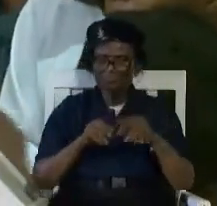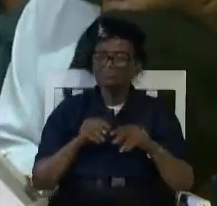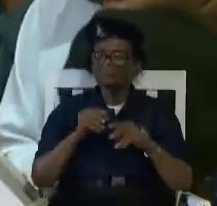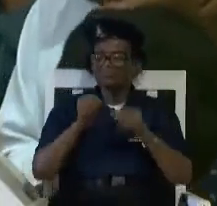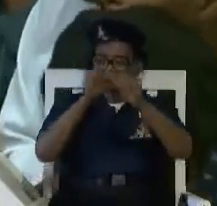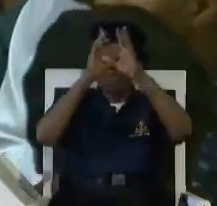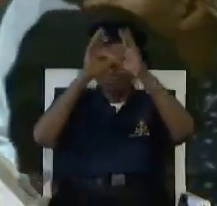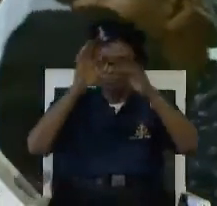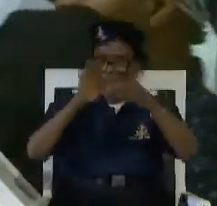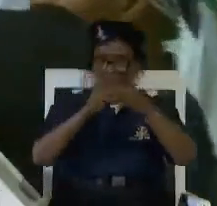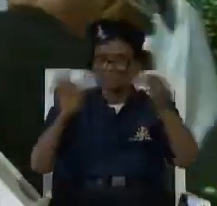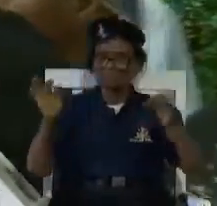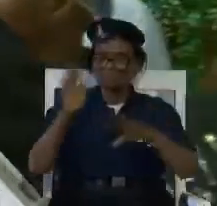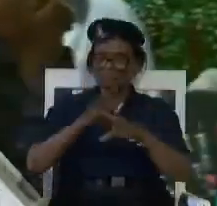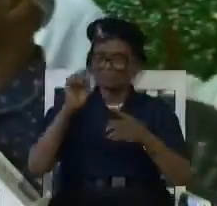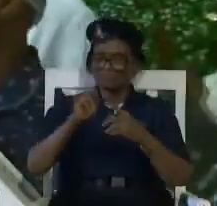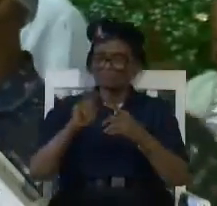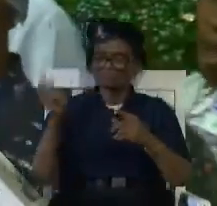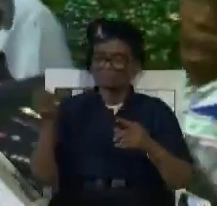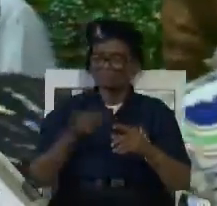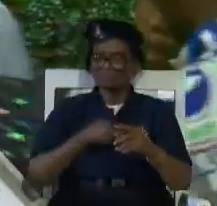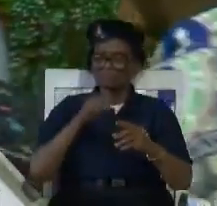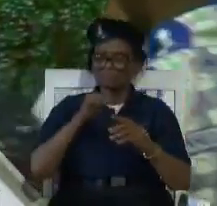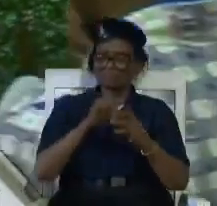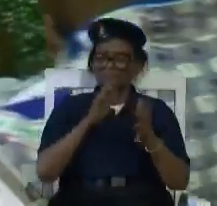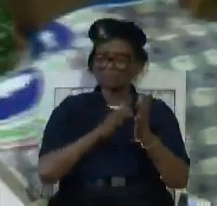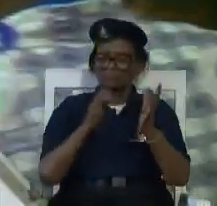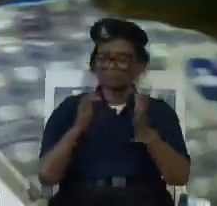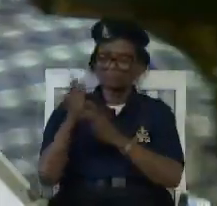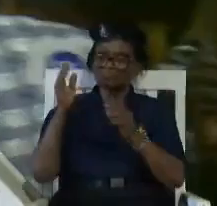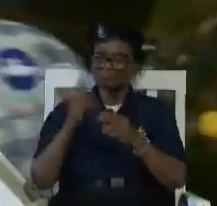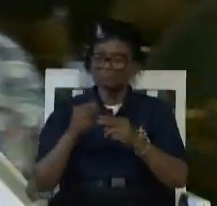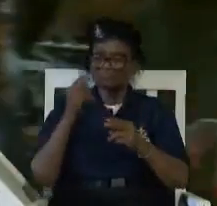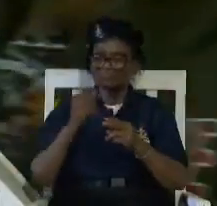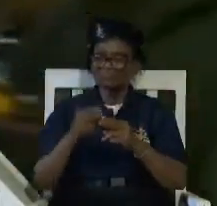Father, release unto us in Jesus' name.